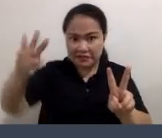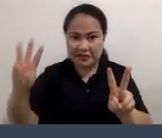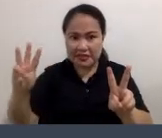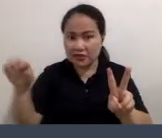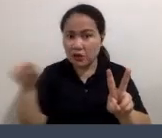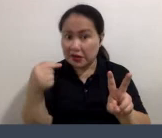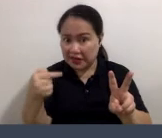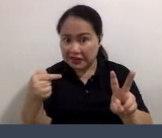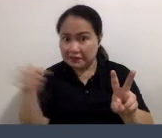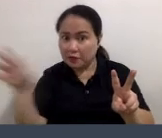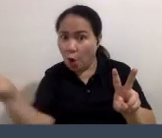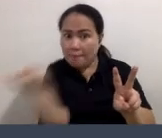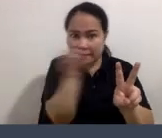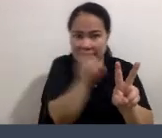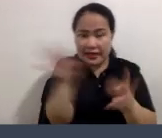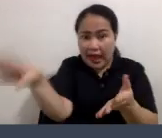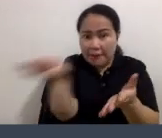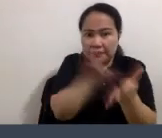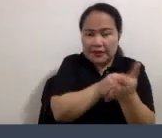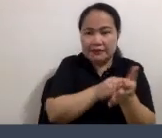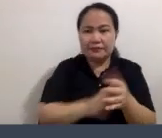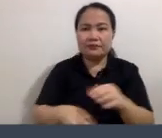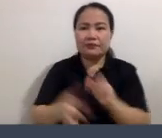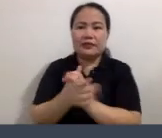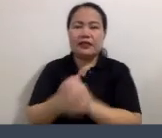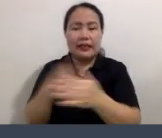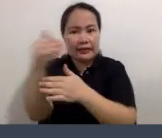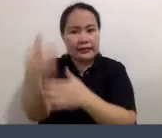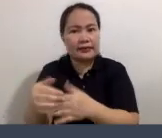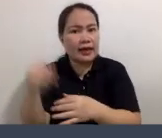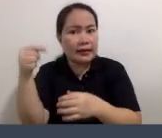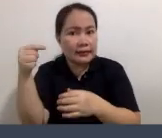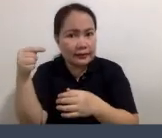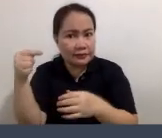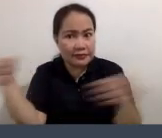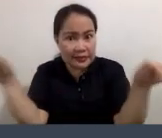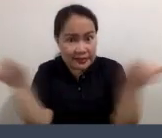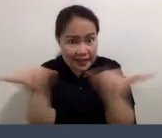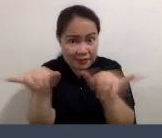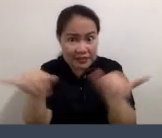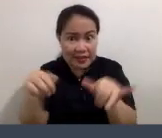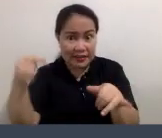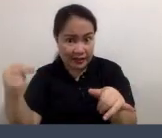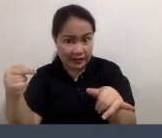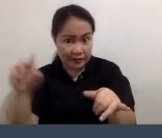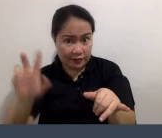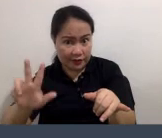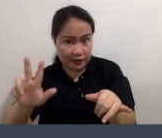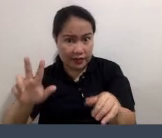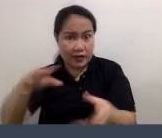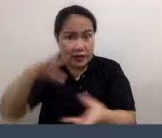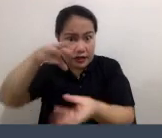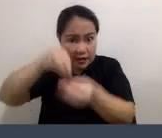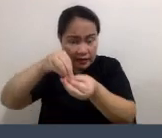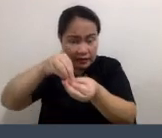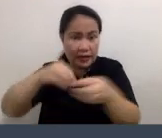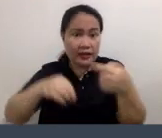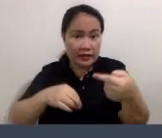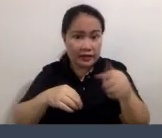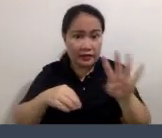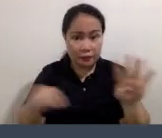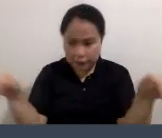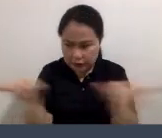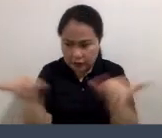2. Next, negative 3 plus negative 4. So, ito ay parehong negative. So, same